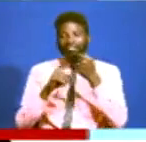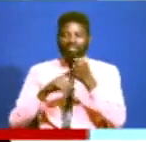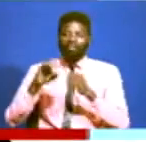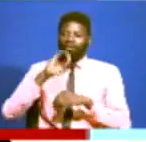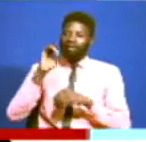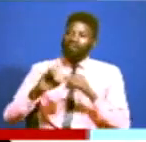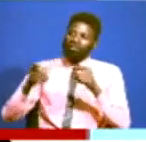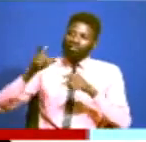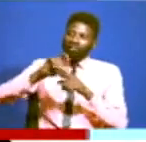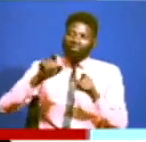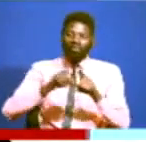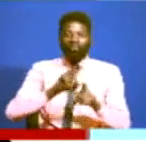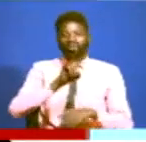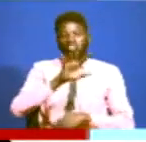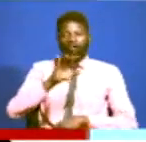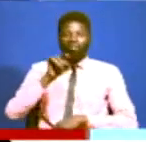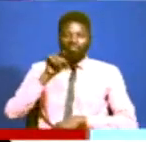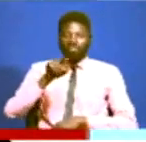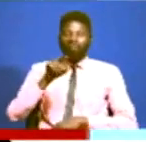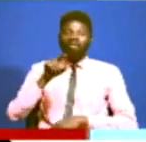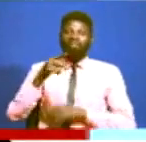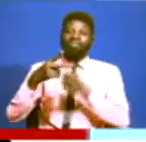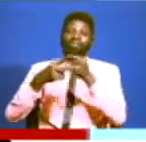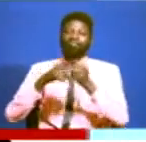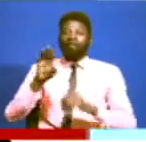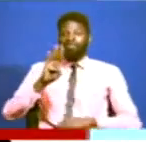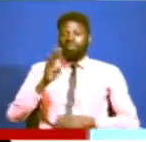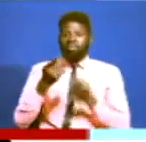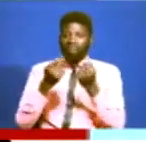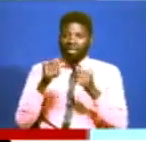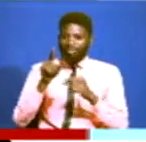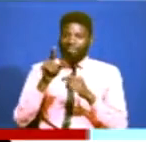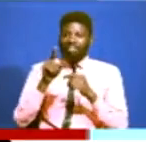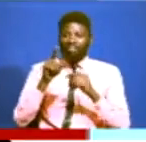of 25.7 billion. That is the amount by which you surpassed the target.